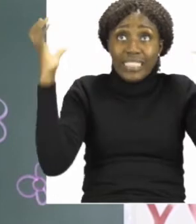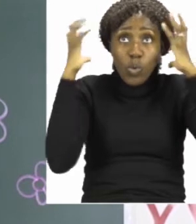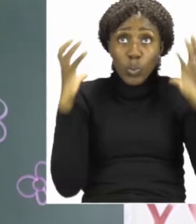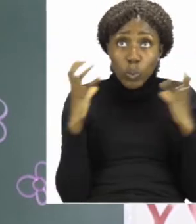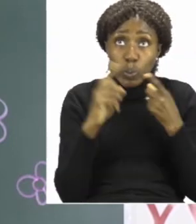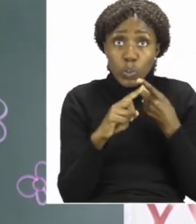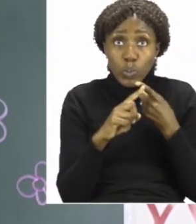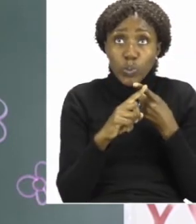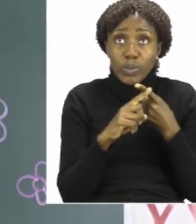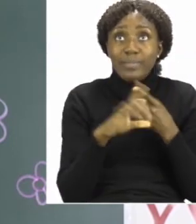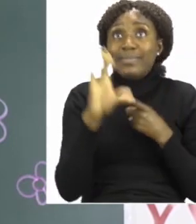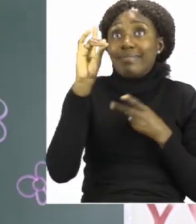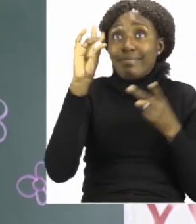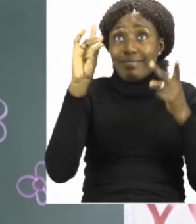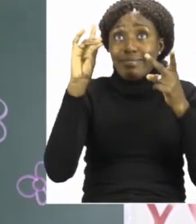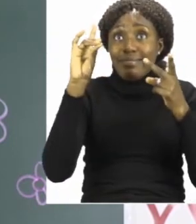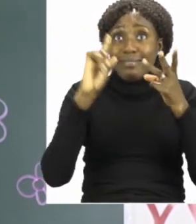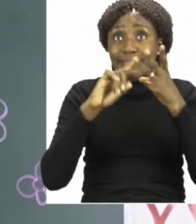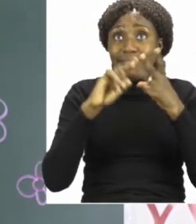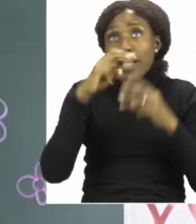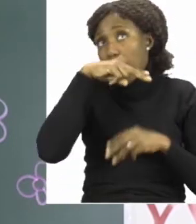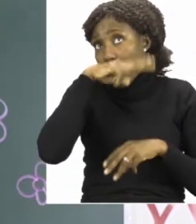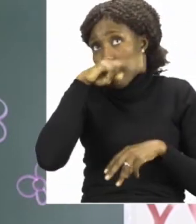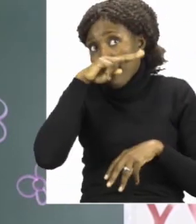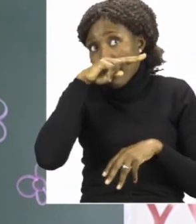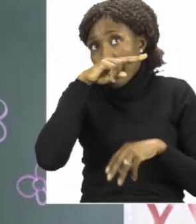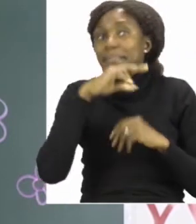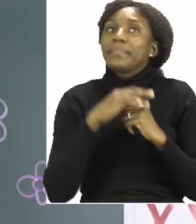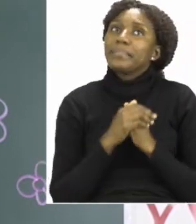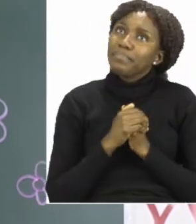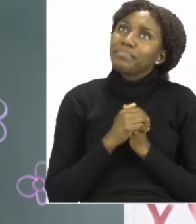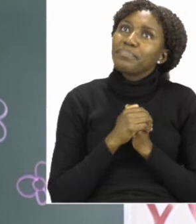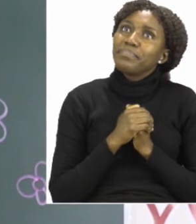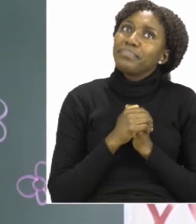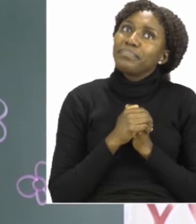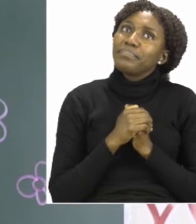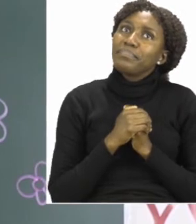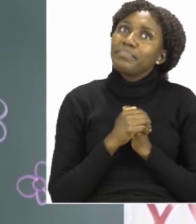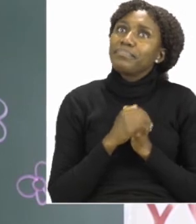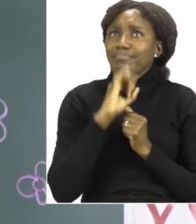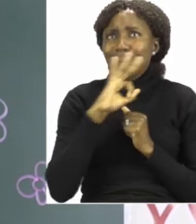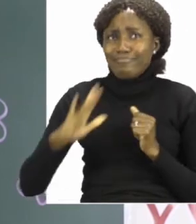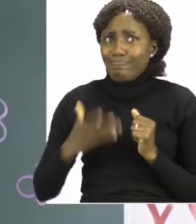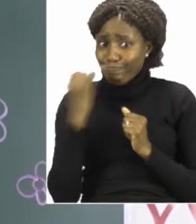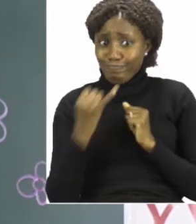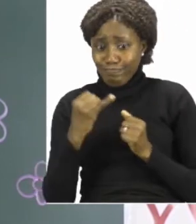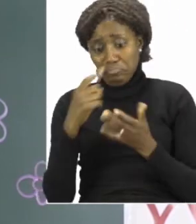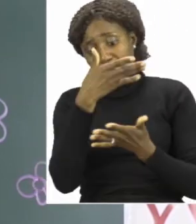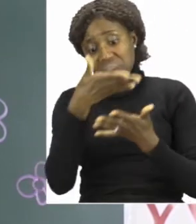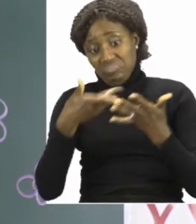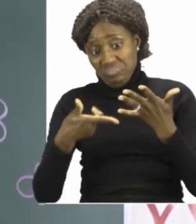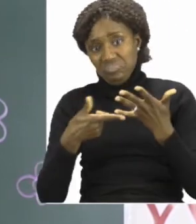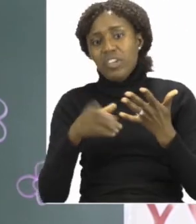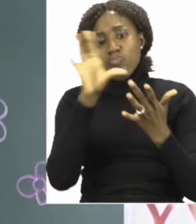lion, a dog, and a duck. If you want to draw any of them, that's fine. Only